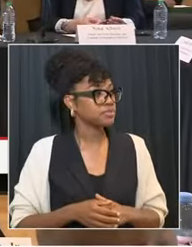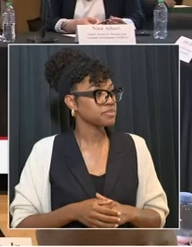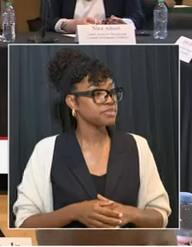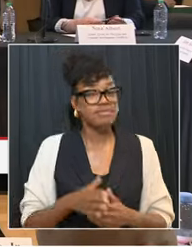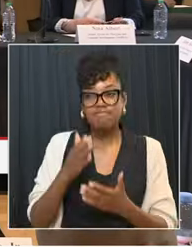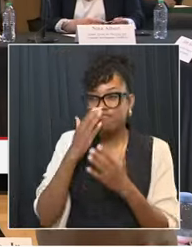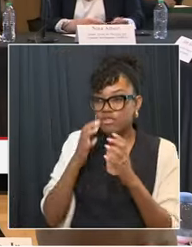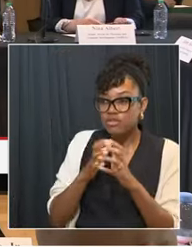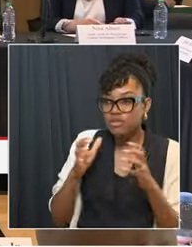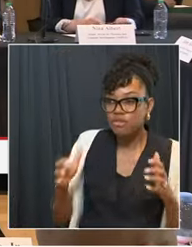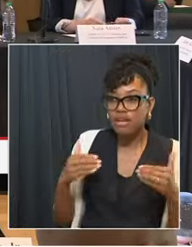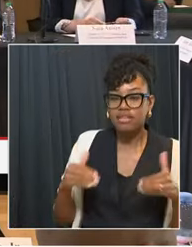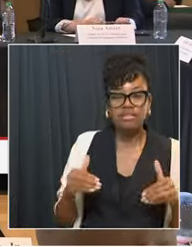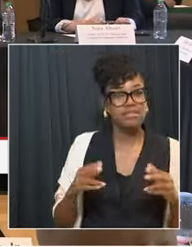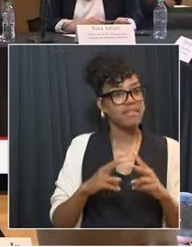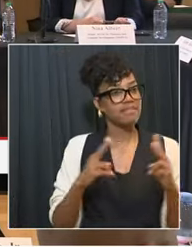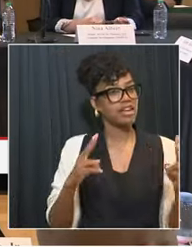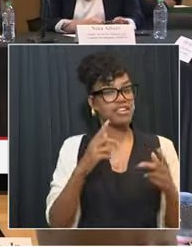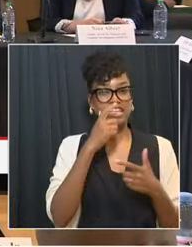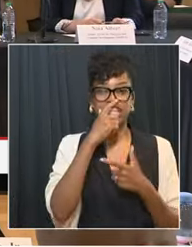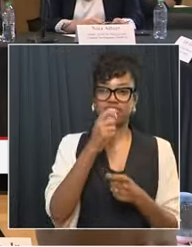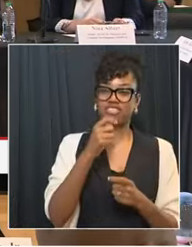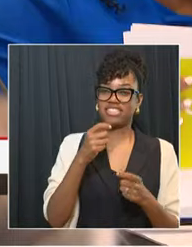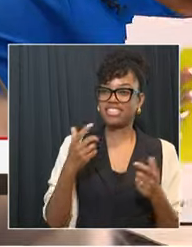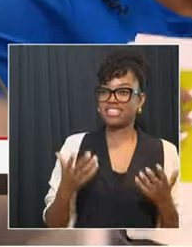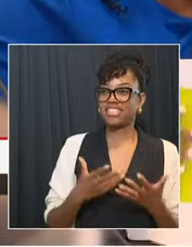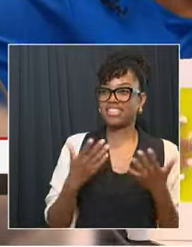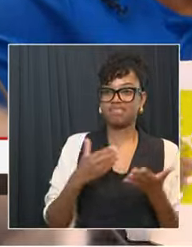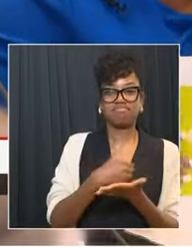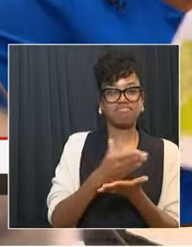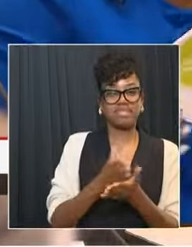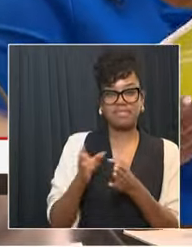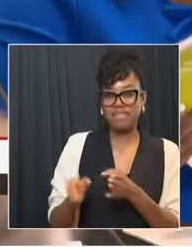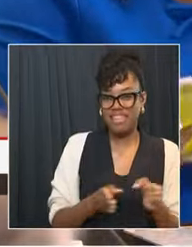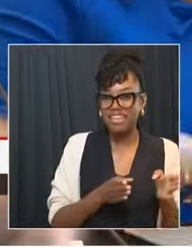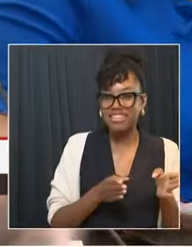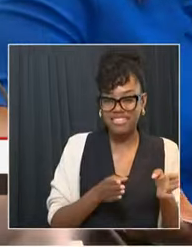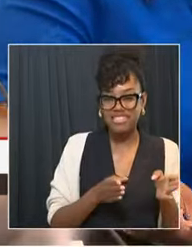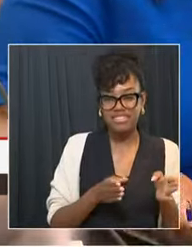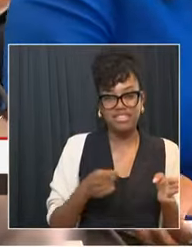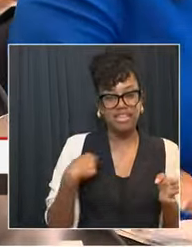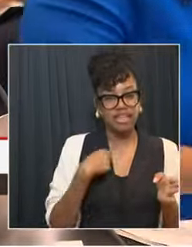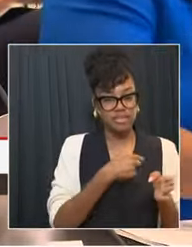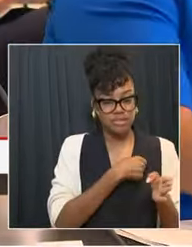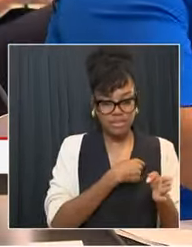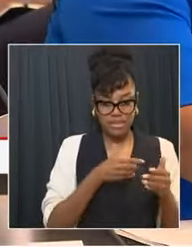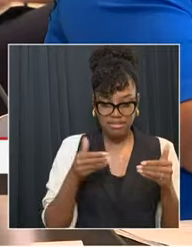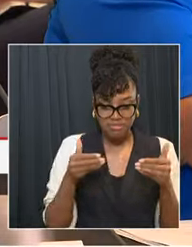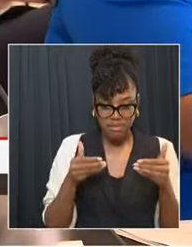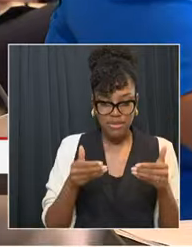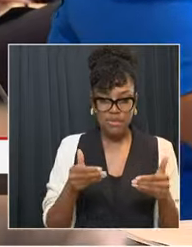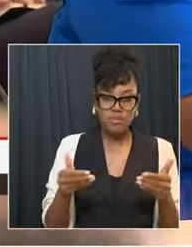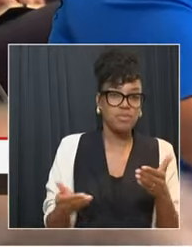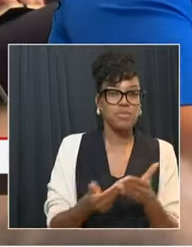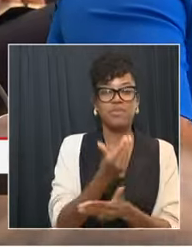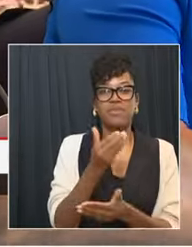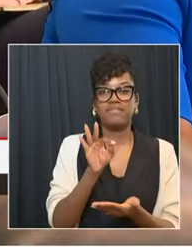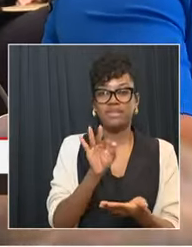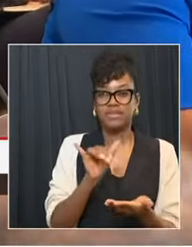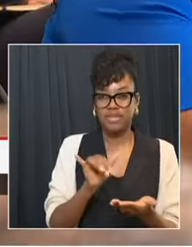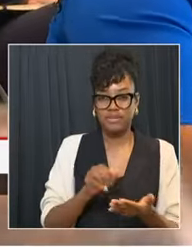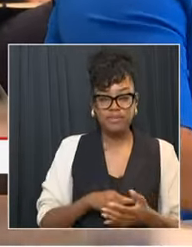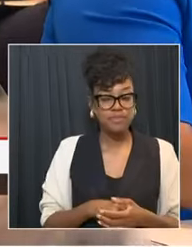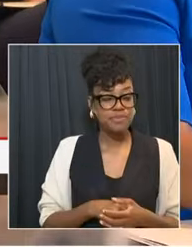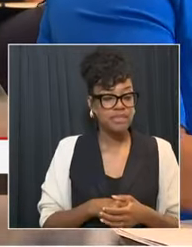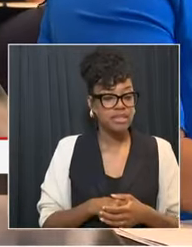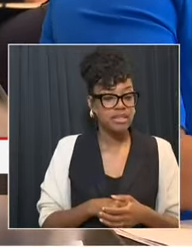thank you for this very interesting budget plan as we move into the new fiscal year. I